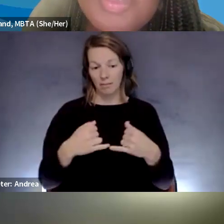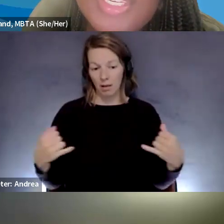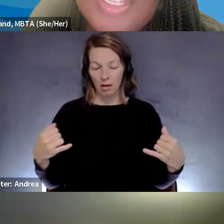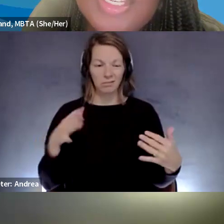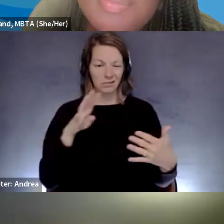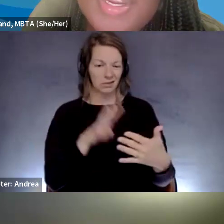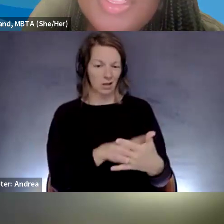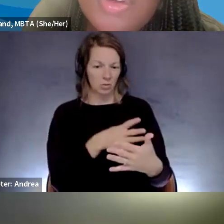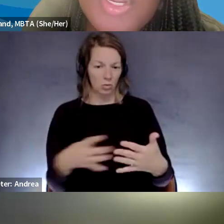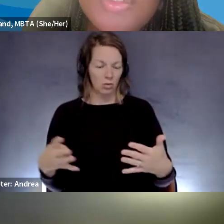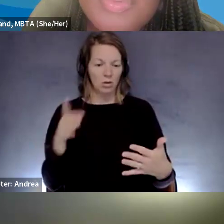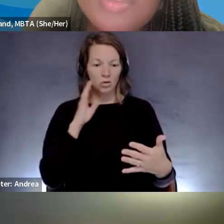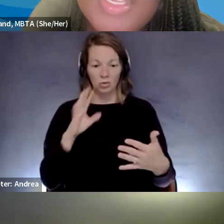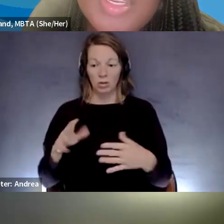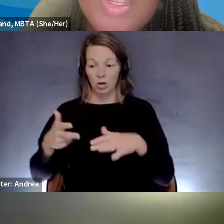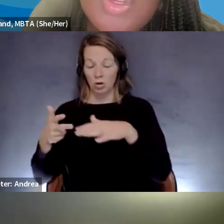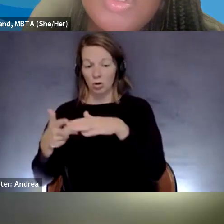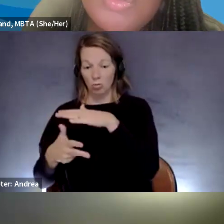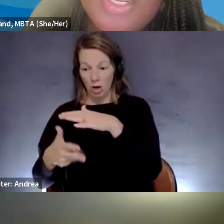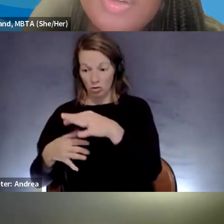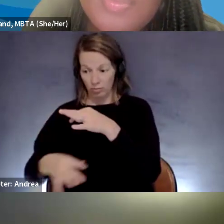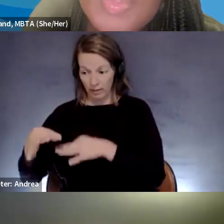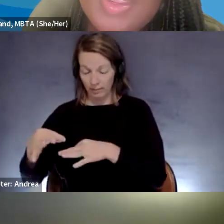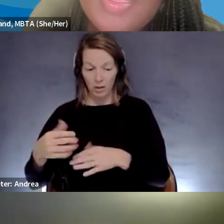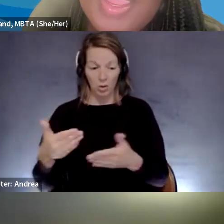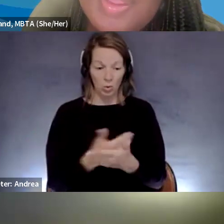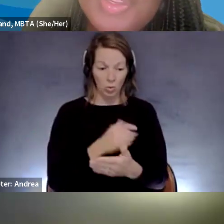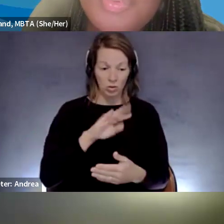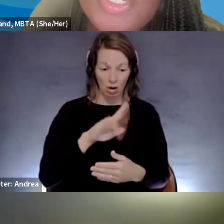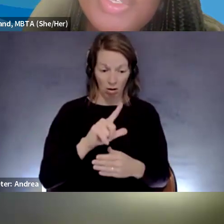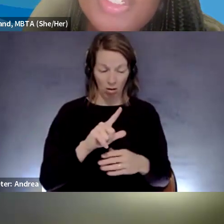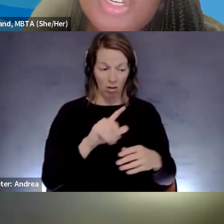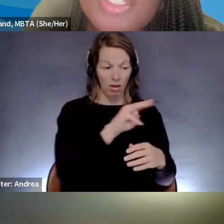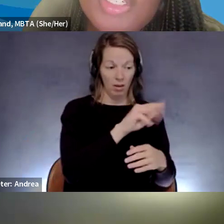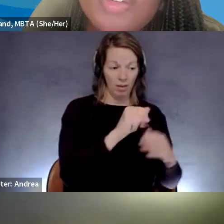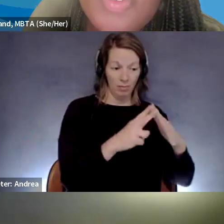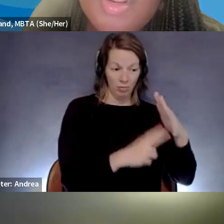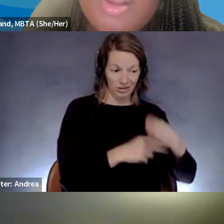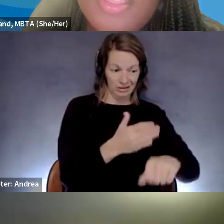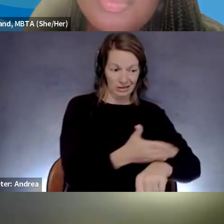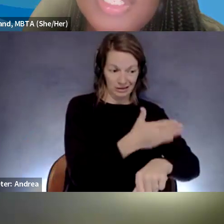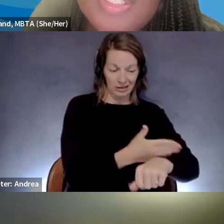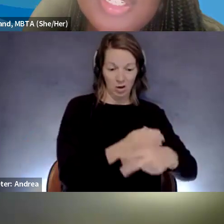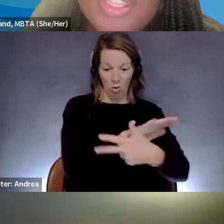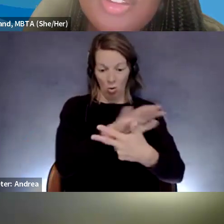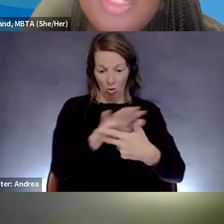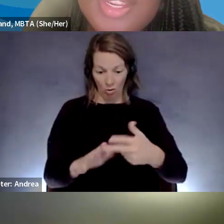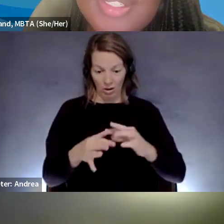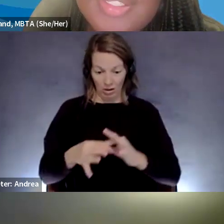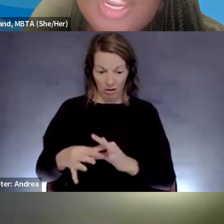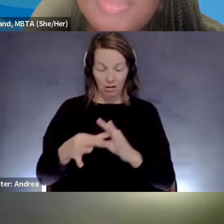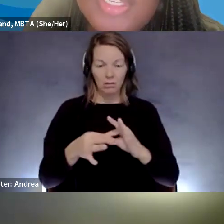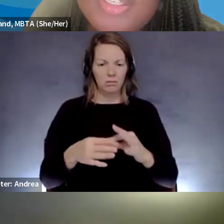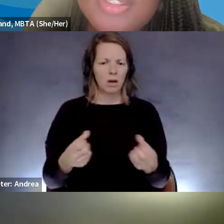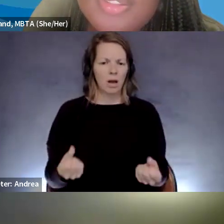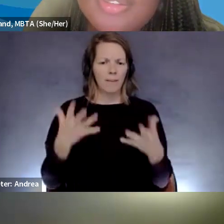schedule, which may need to combine the garage replacement, new tunnel, and the MA bridge reconstruction to fit all these pieces together? That